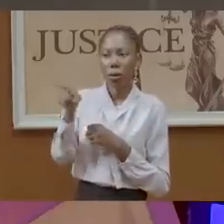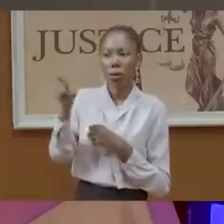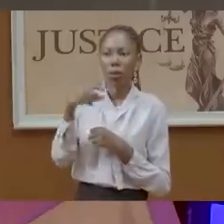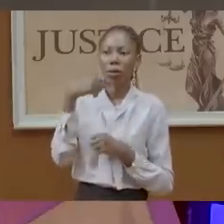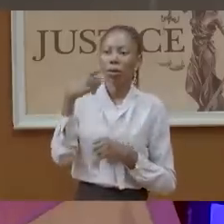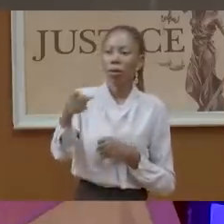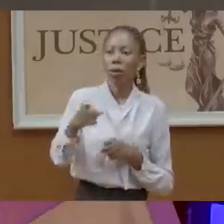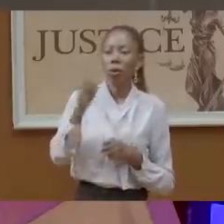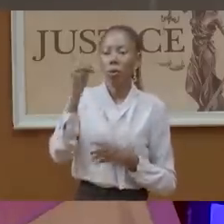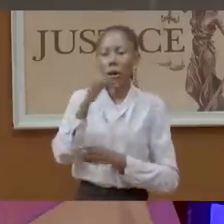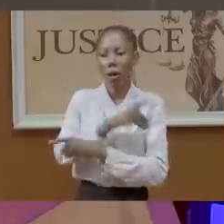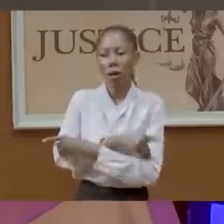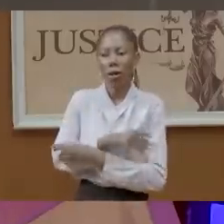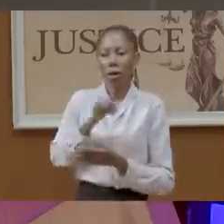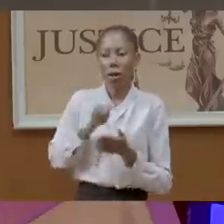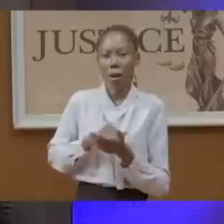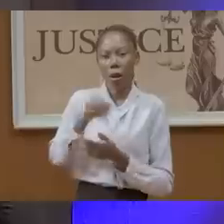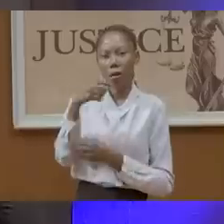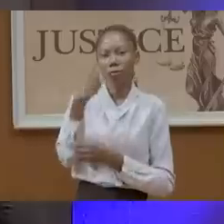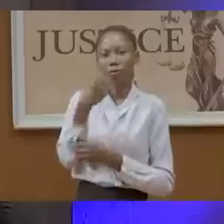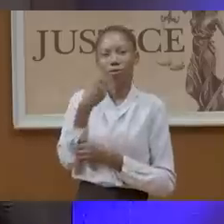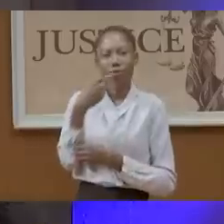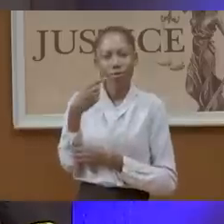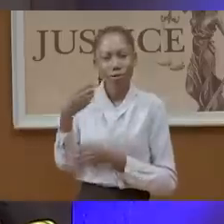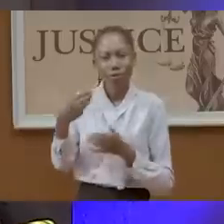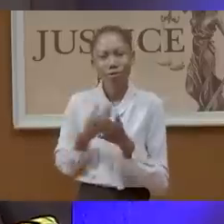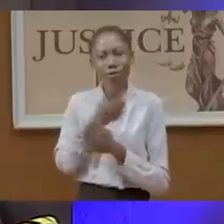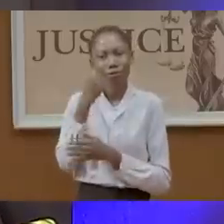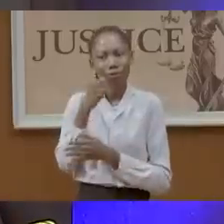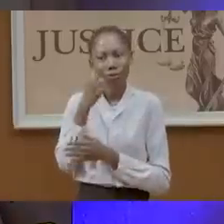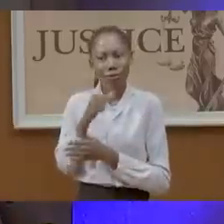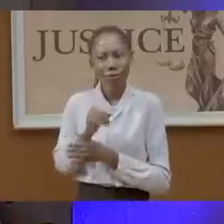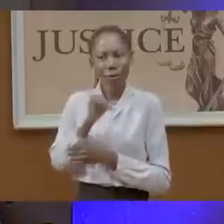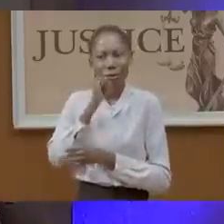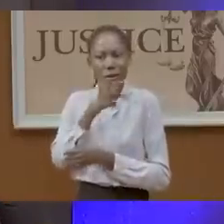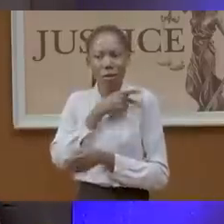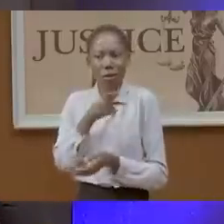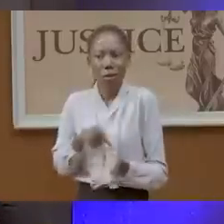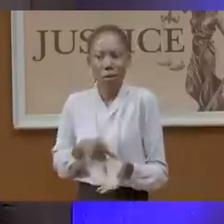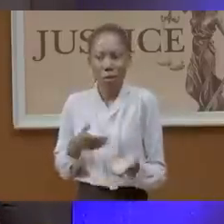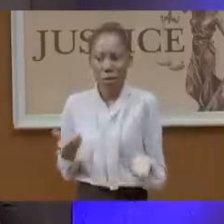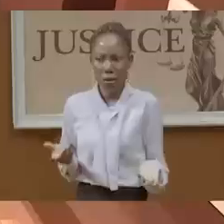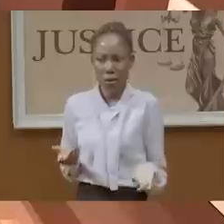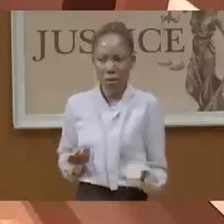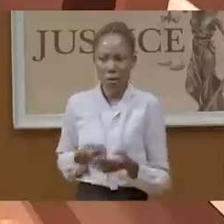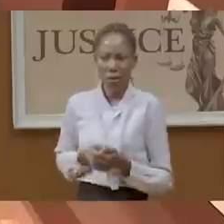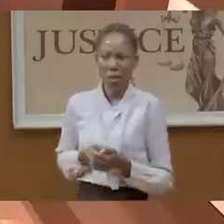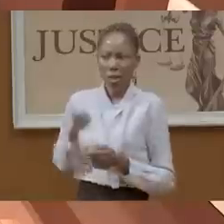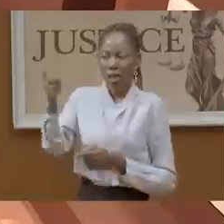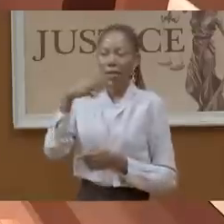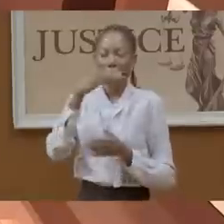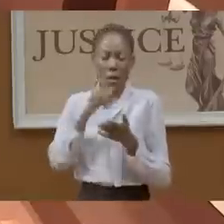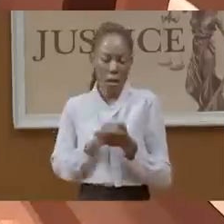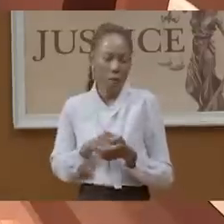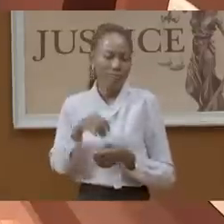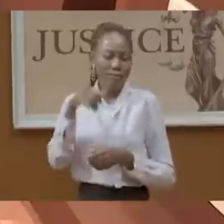me one day that Uremu is pregnant and that he's pregnant for her boyfriend. Because the thing is always a boyfriend. But I guess I